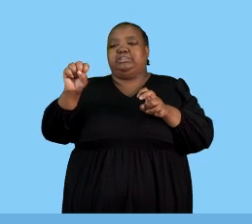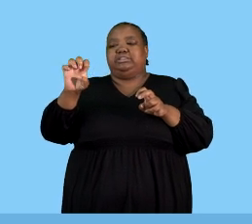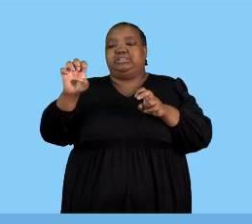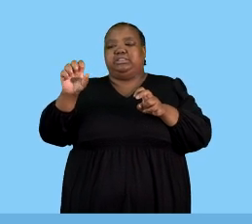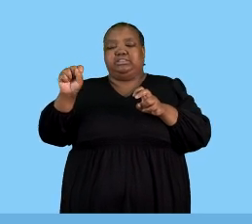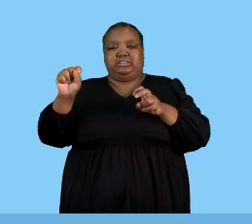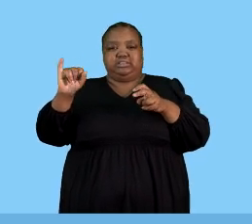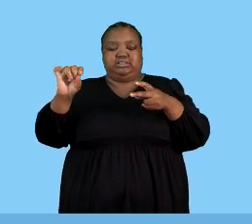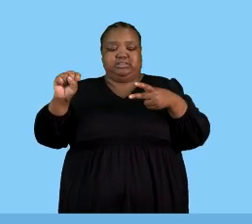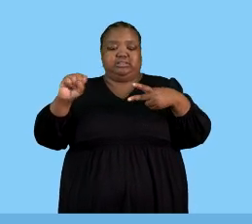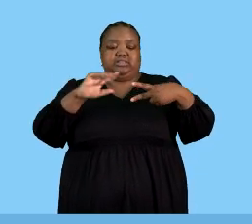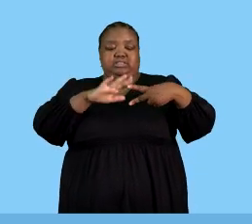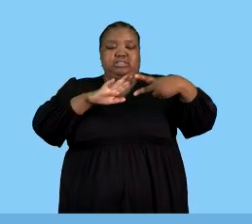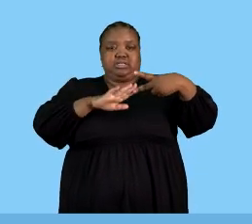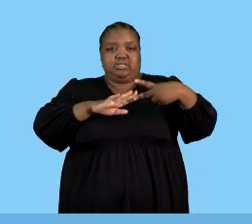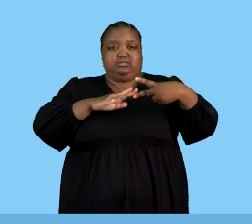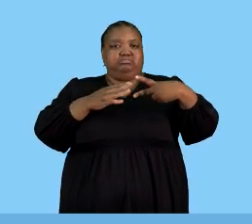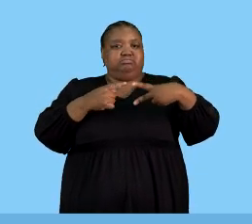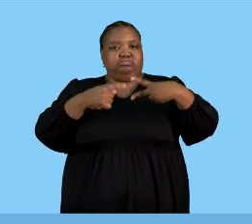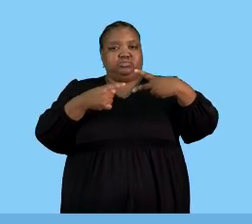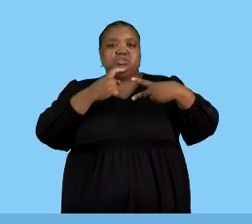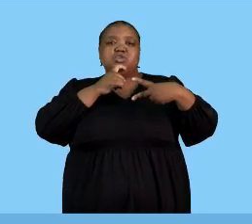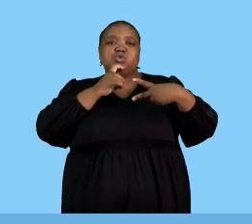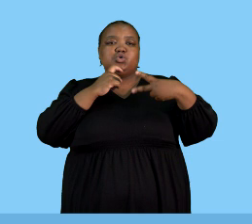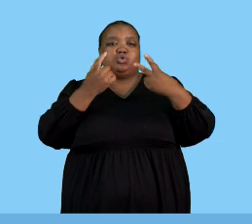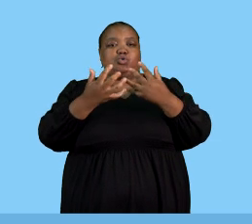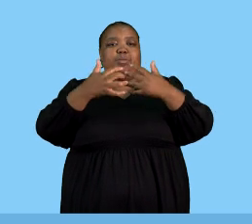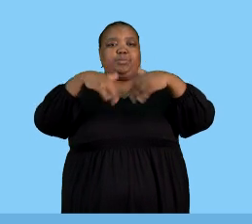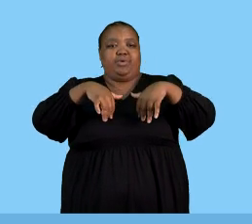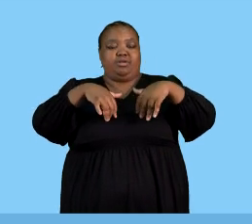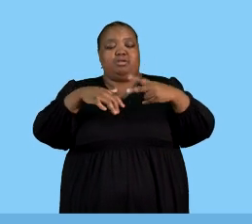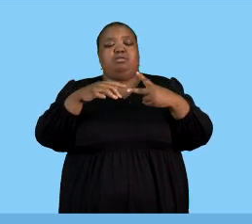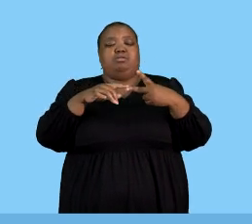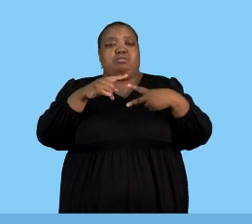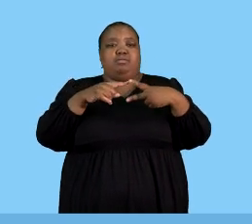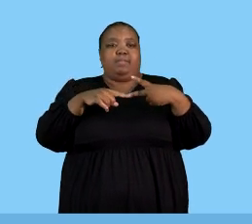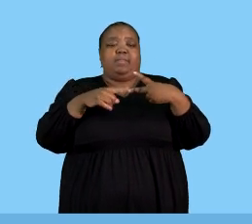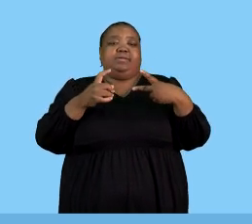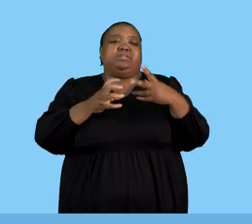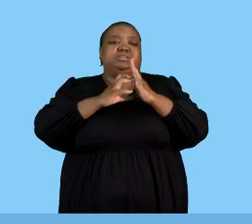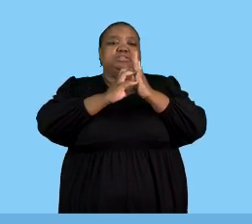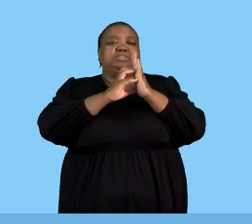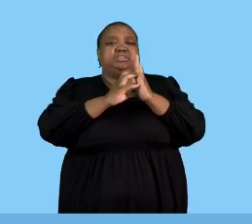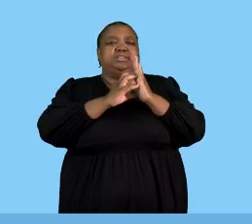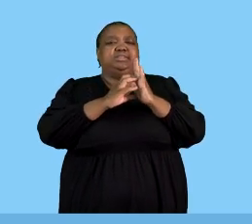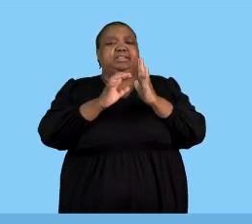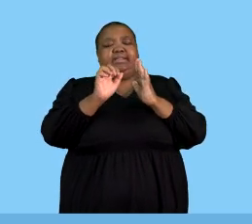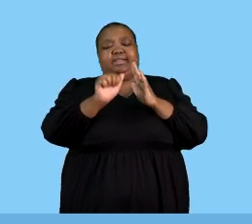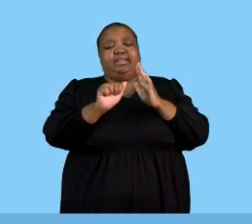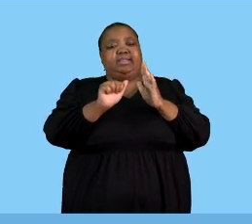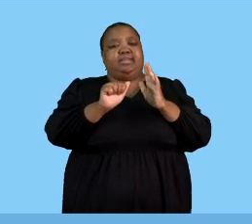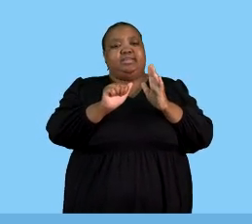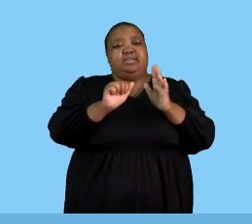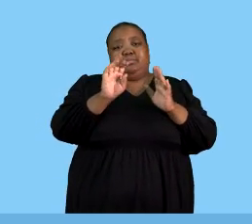used to break down a single compound to form smaller substances. So for an example, we can take this example of